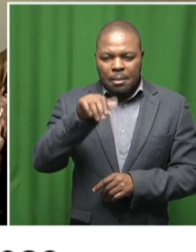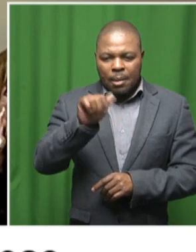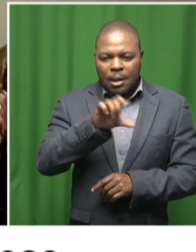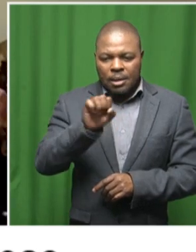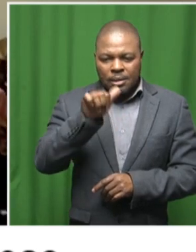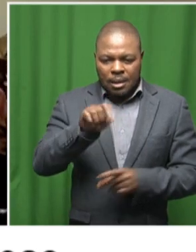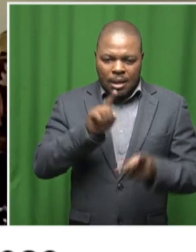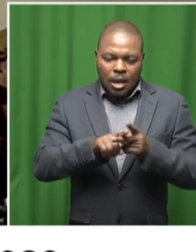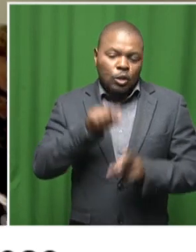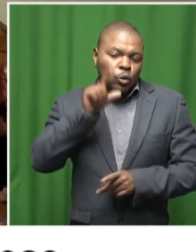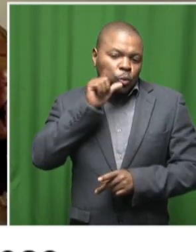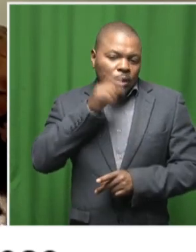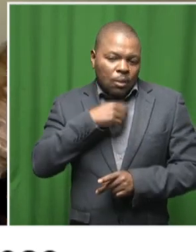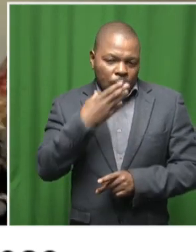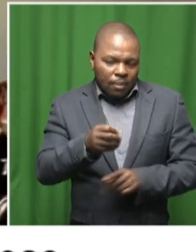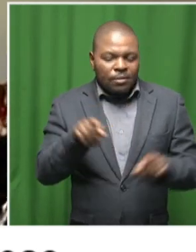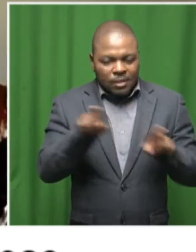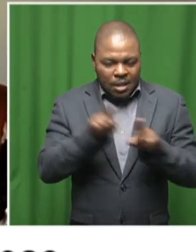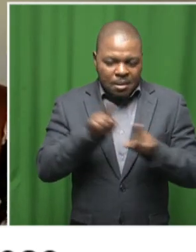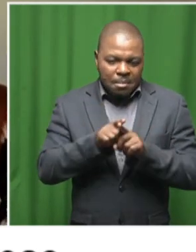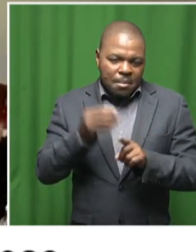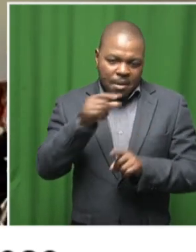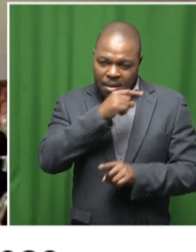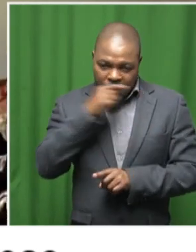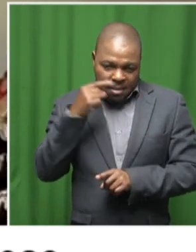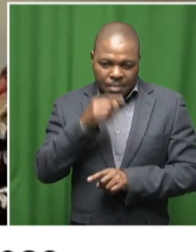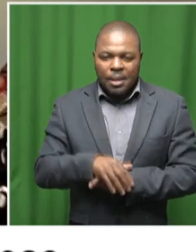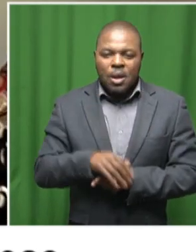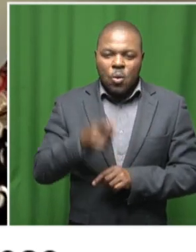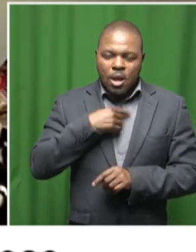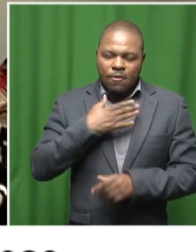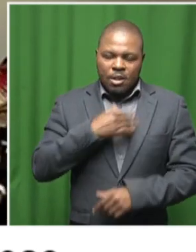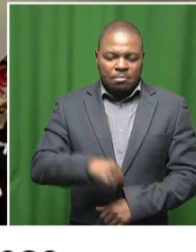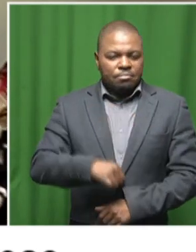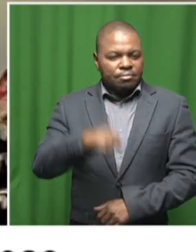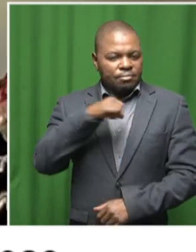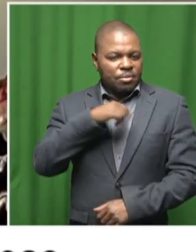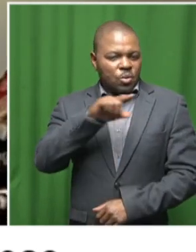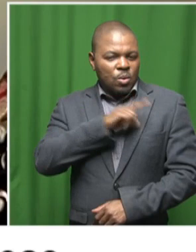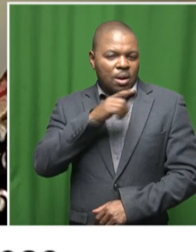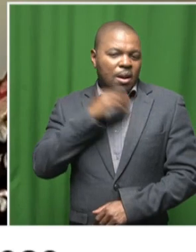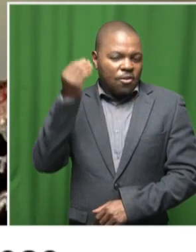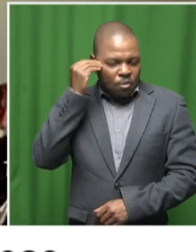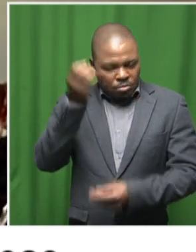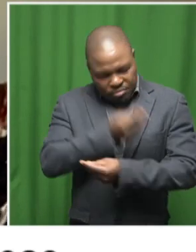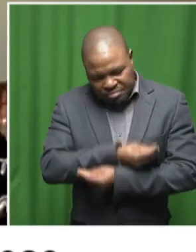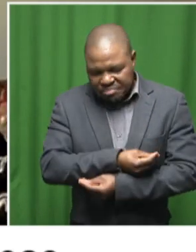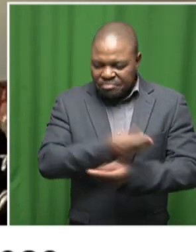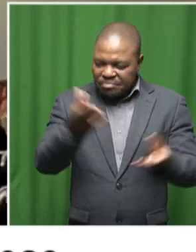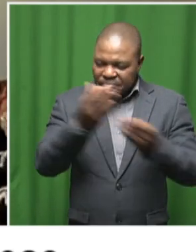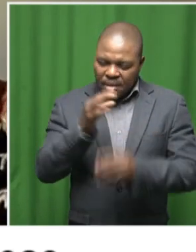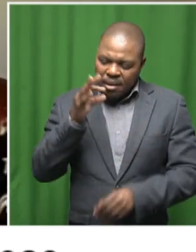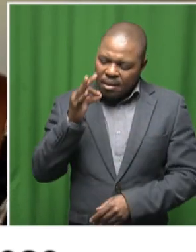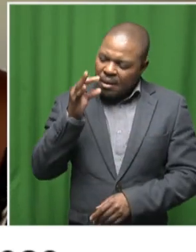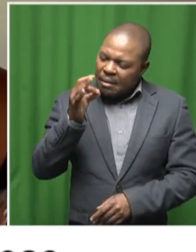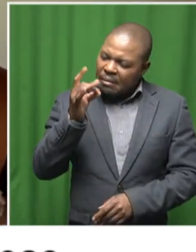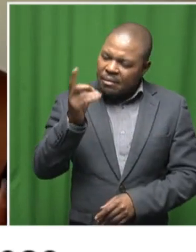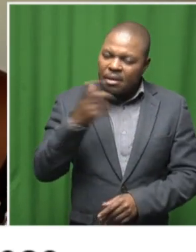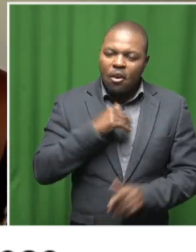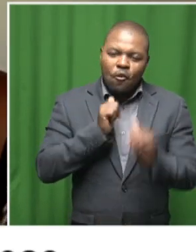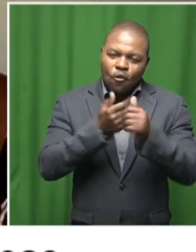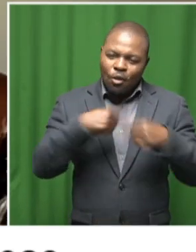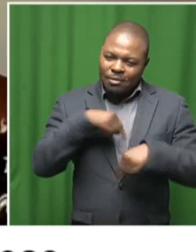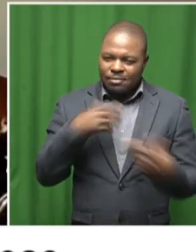Twitter as well as Dietitian Palesa. We pride ourselves into giving information out there every single day. So follow us